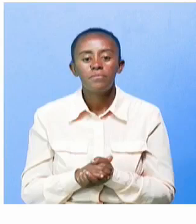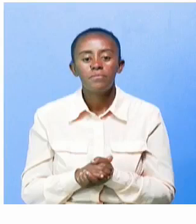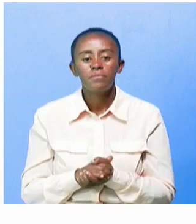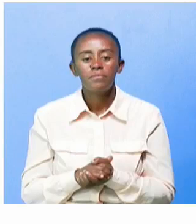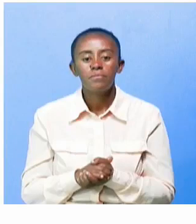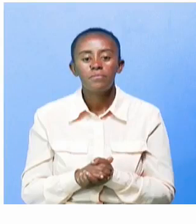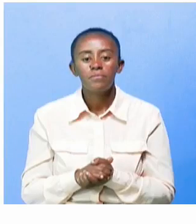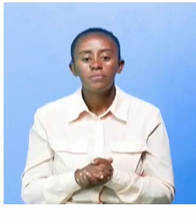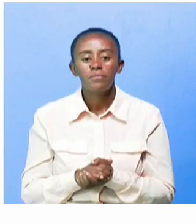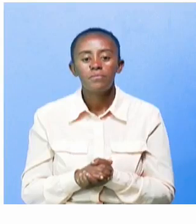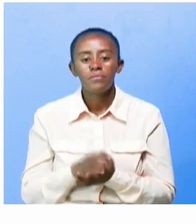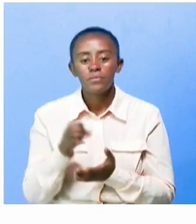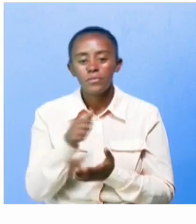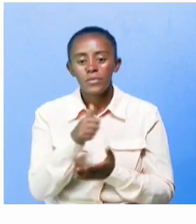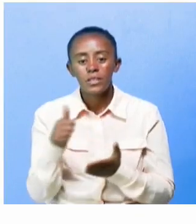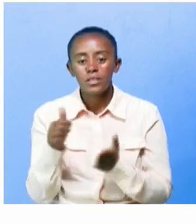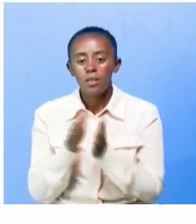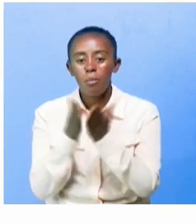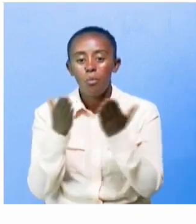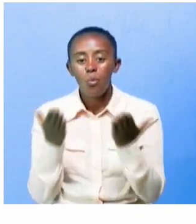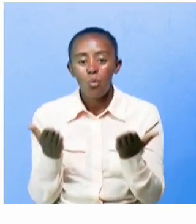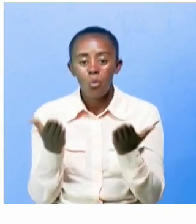a book